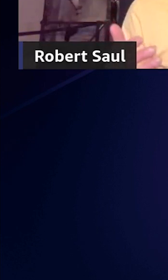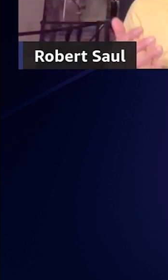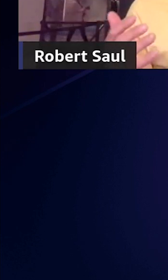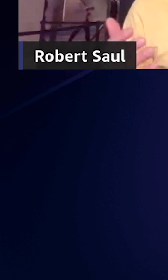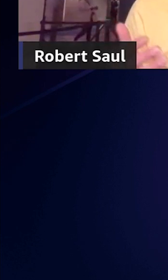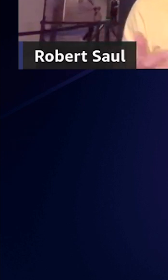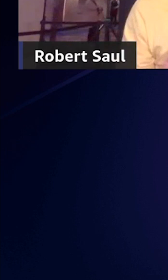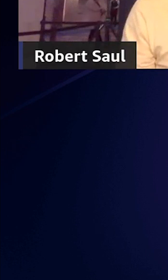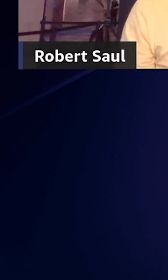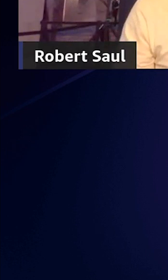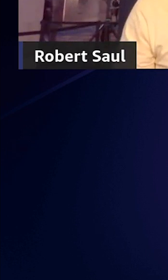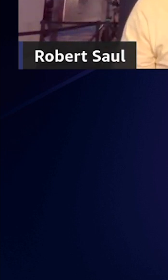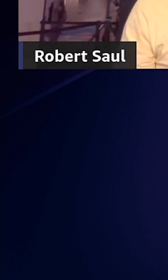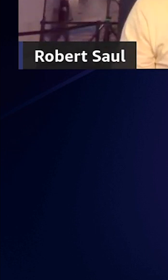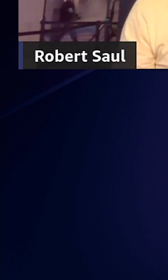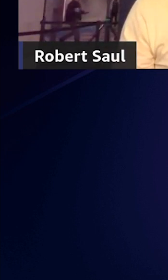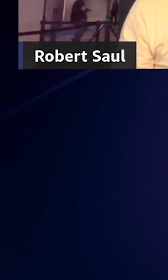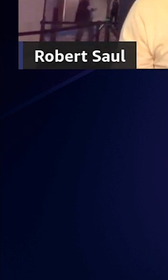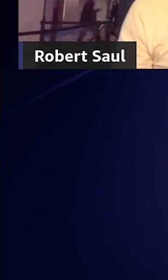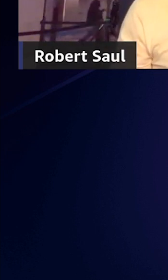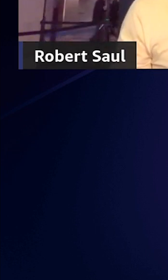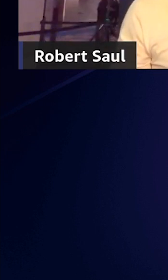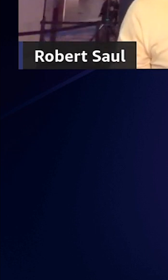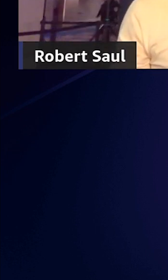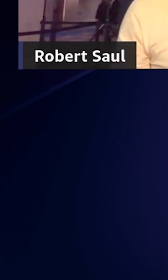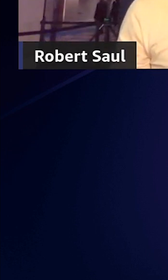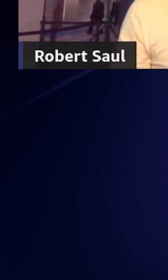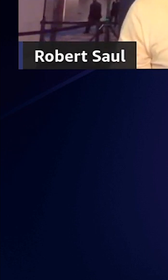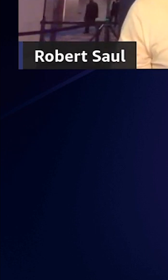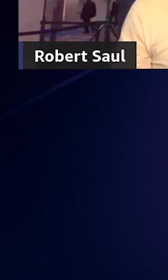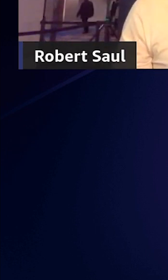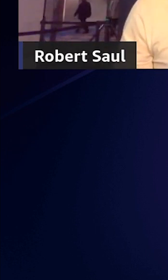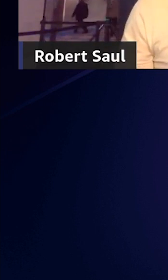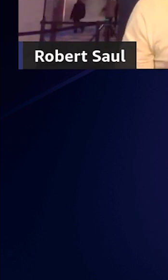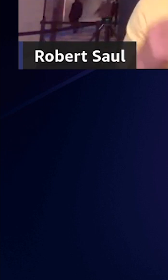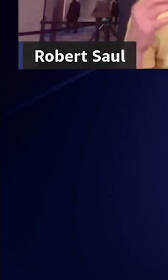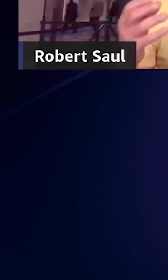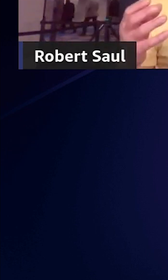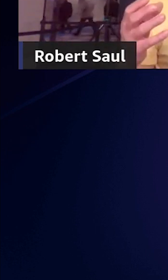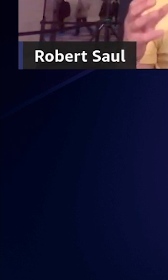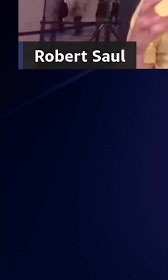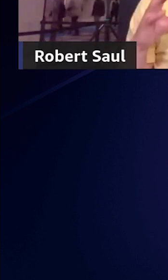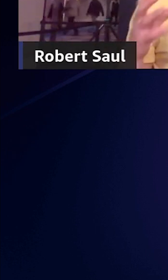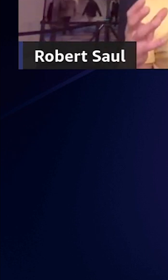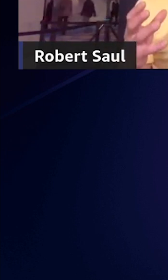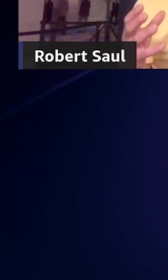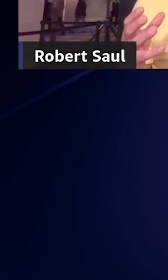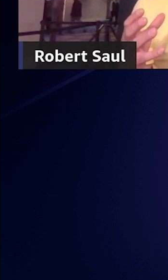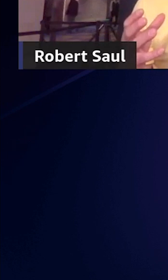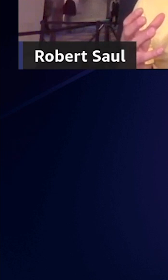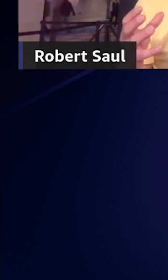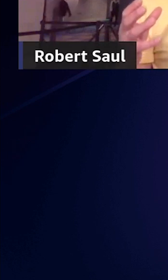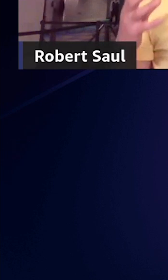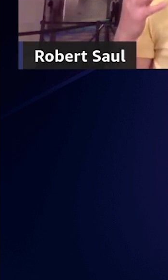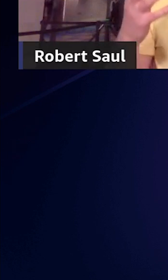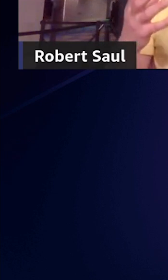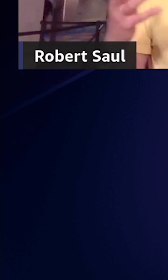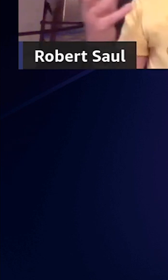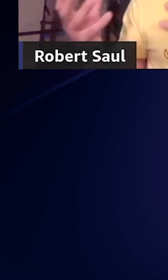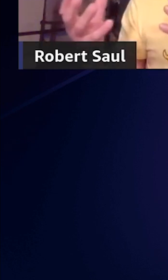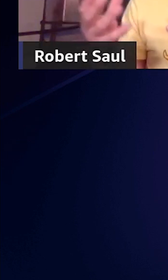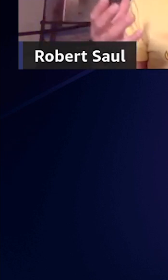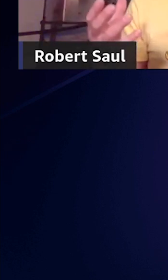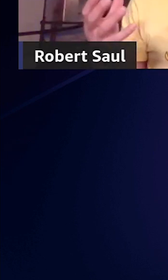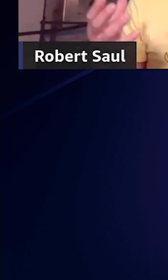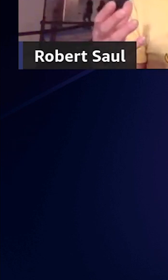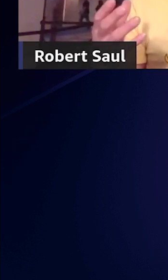call us and we help. But what we've been able to do is we've been able to synthesize a lot of that information that we've